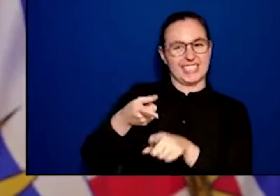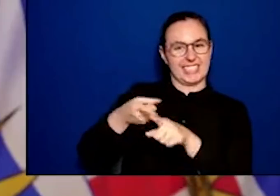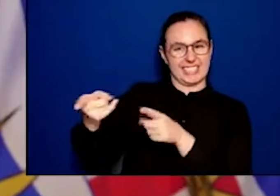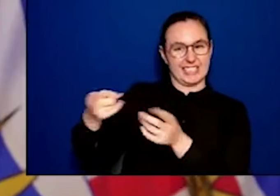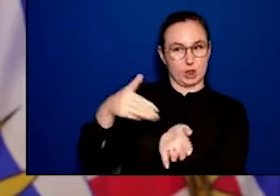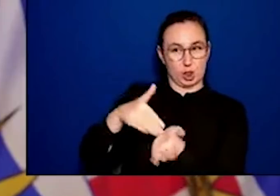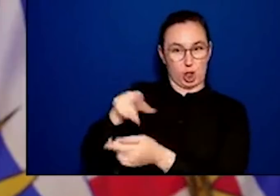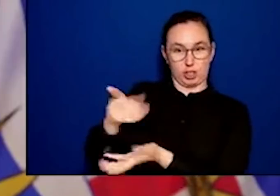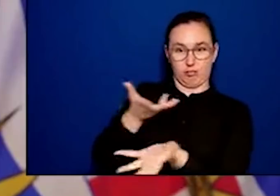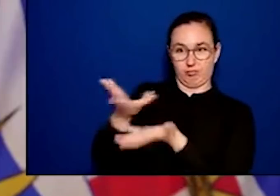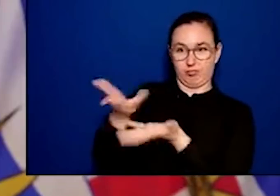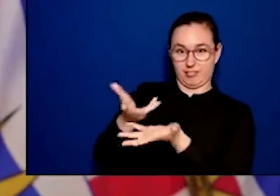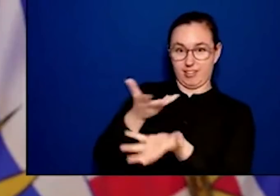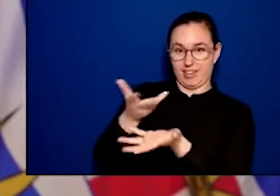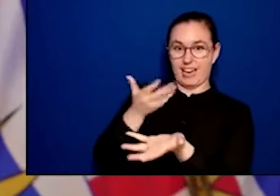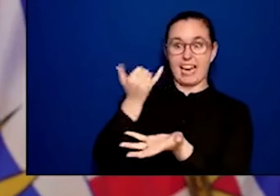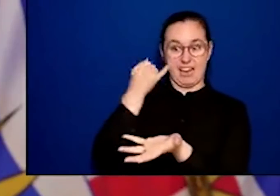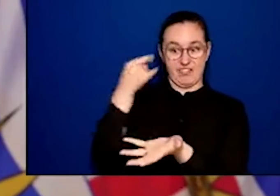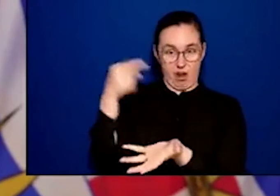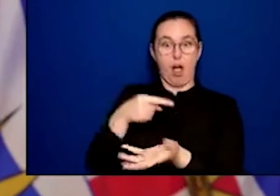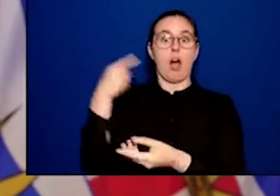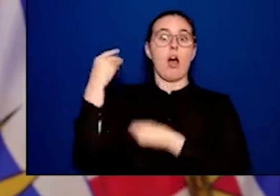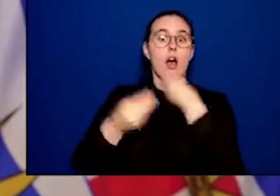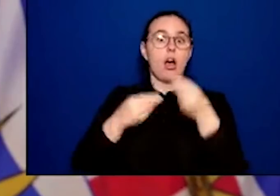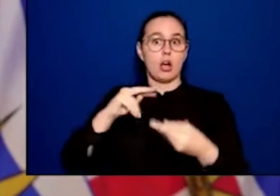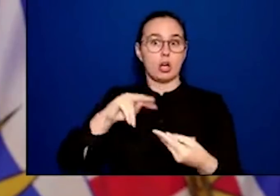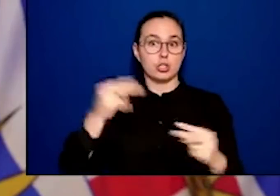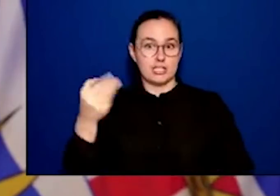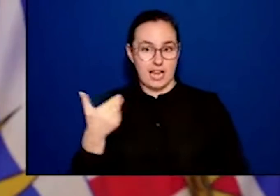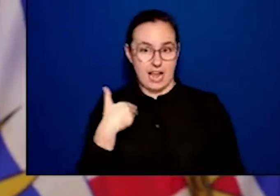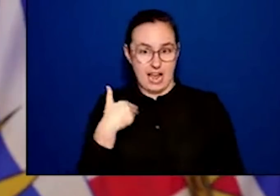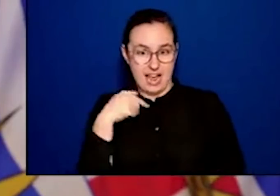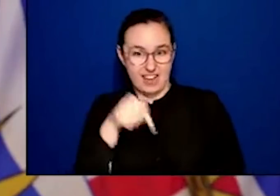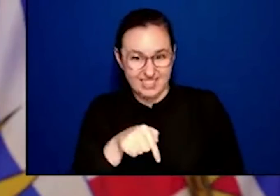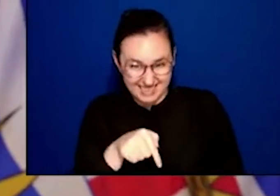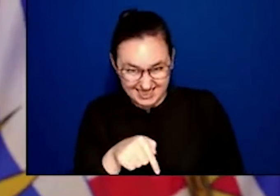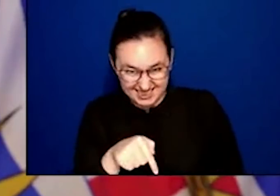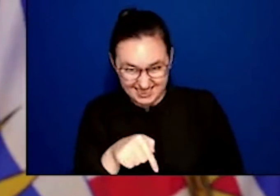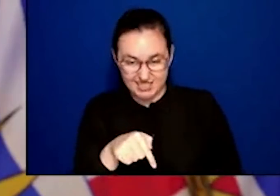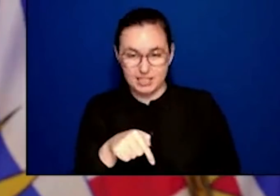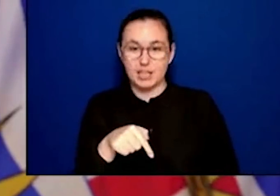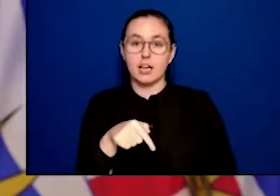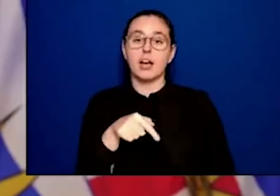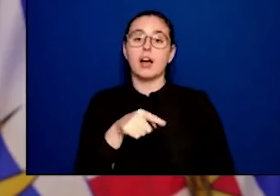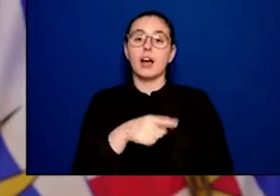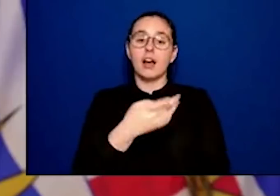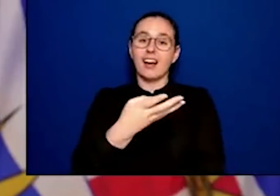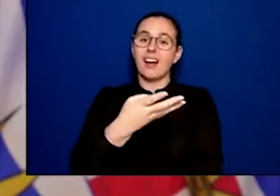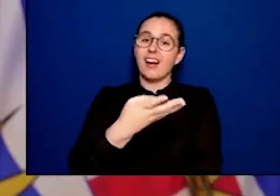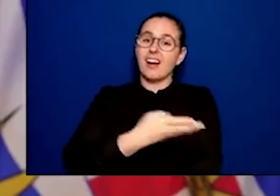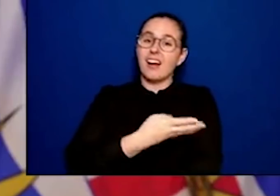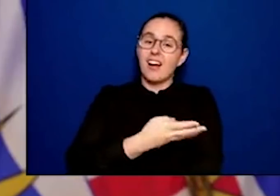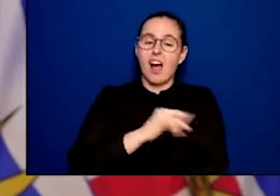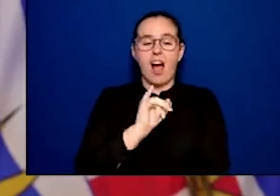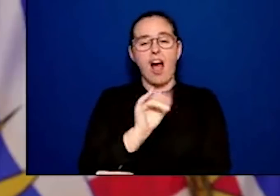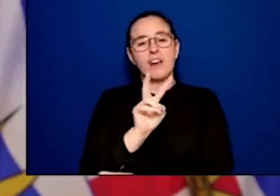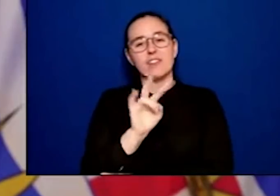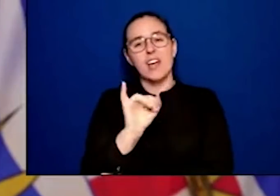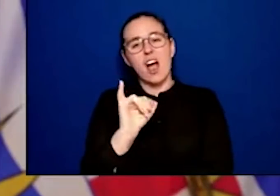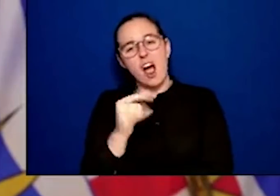confirmed genetic cause. And these are also more rare diseases like DiGeorge syndrome or Wiskott-Aldrich